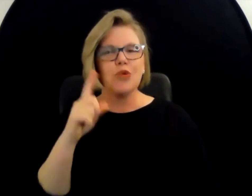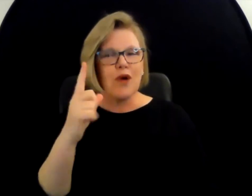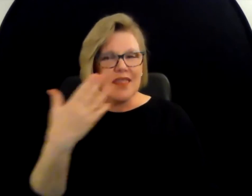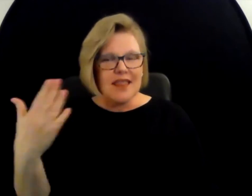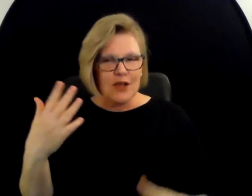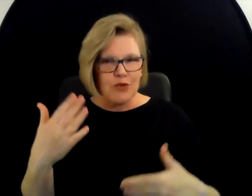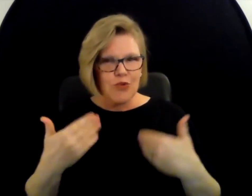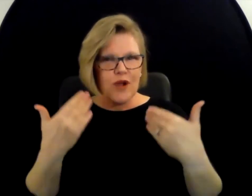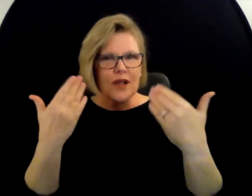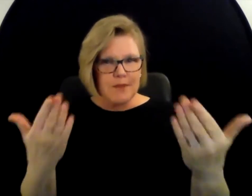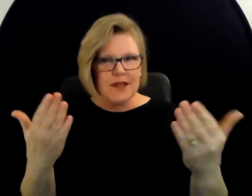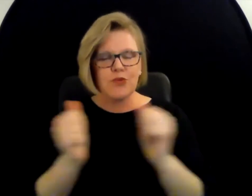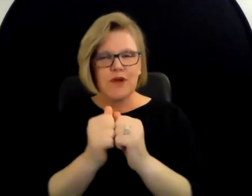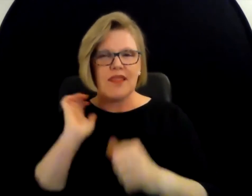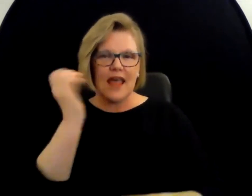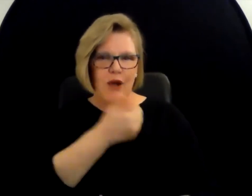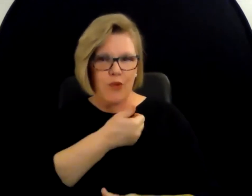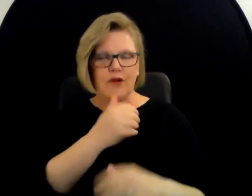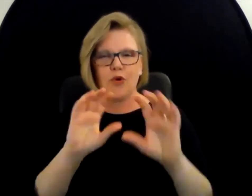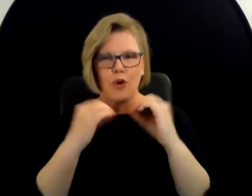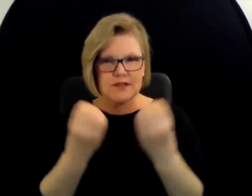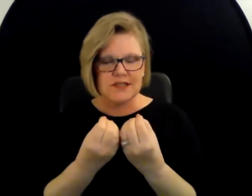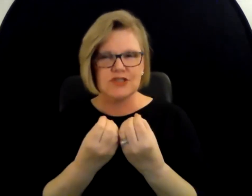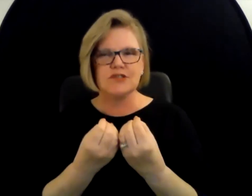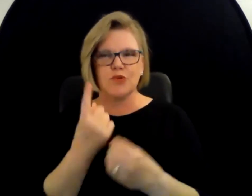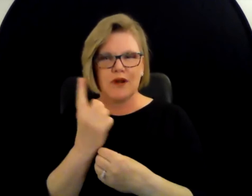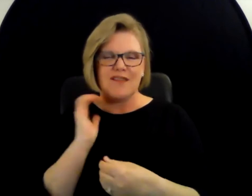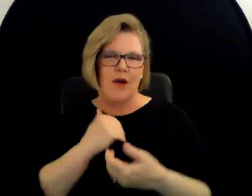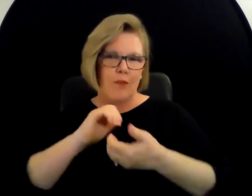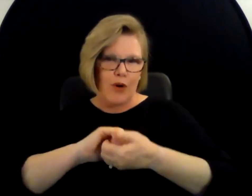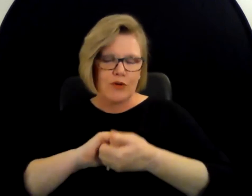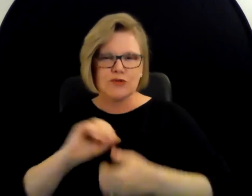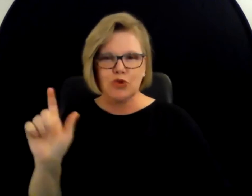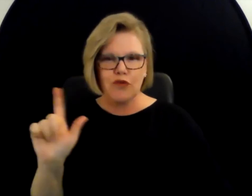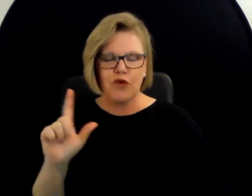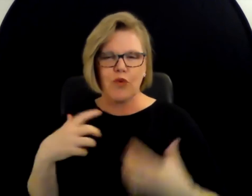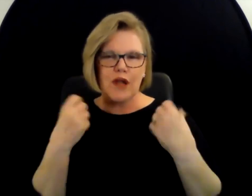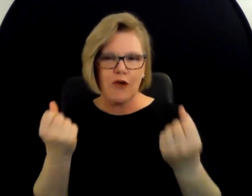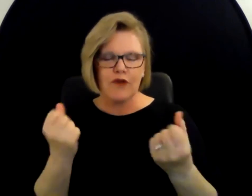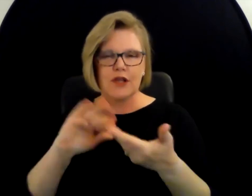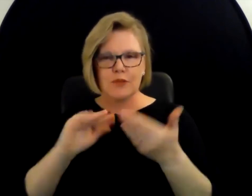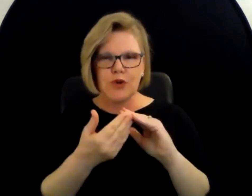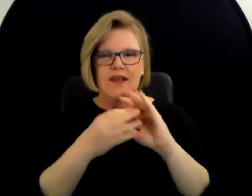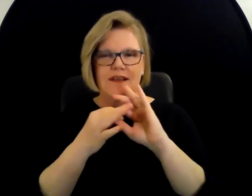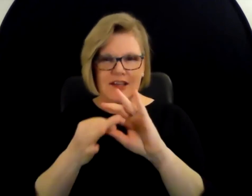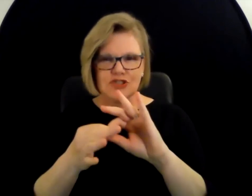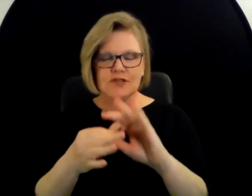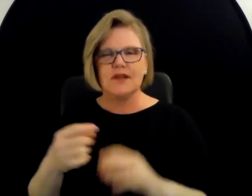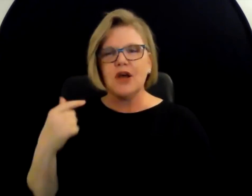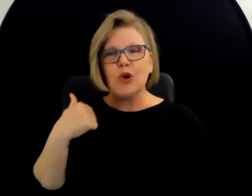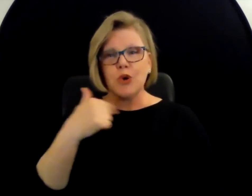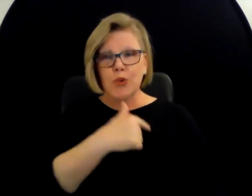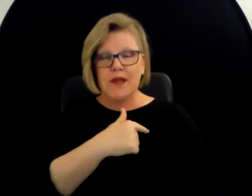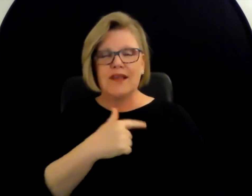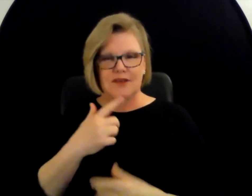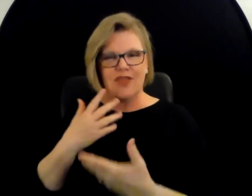recommend with our organization is one of our partners, Louisville Recovery Community Connection, where we are